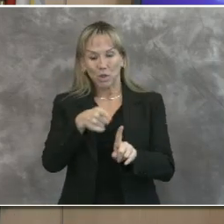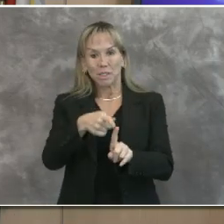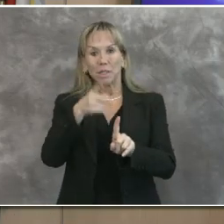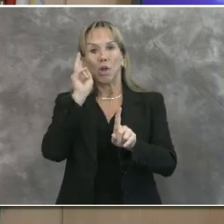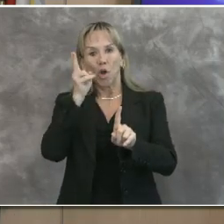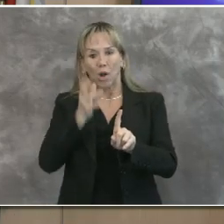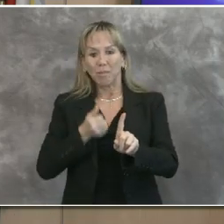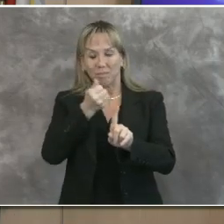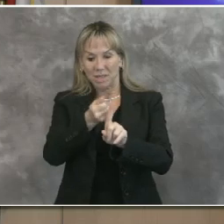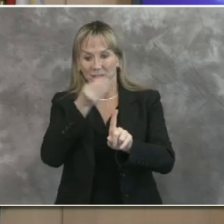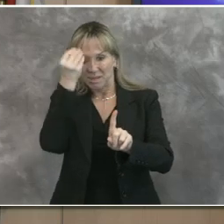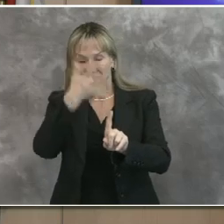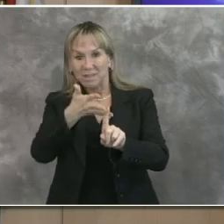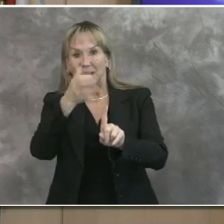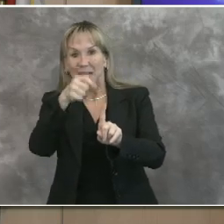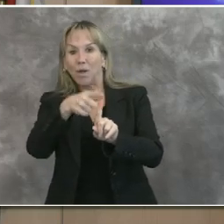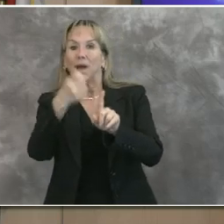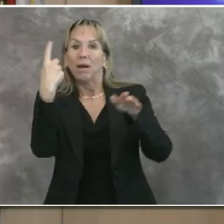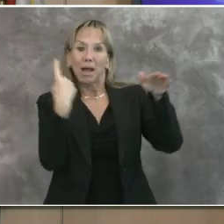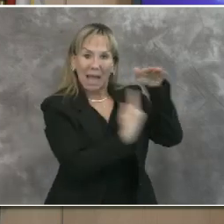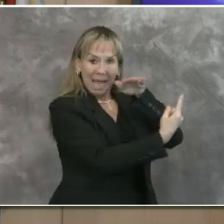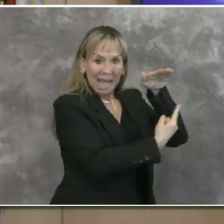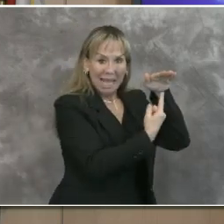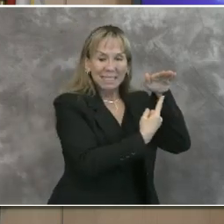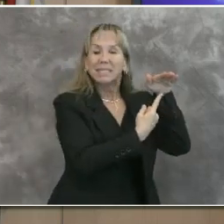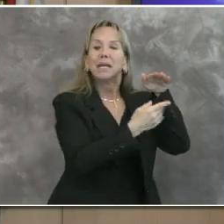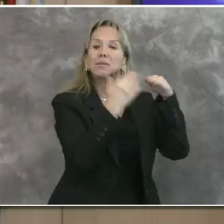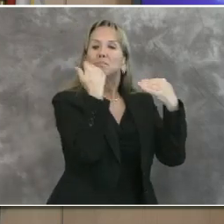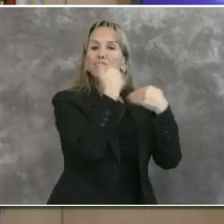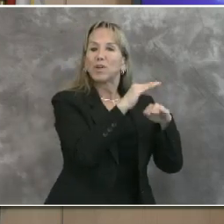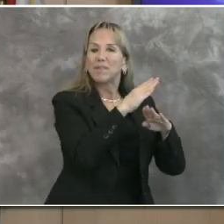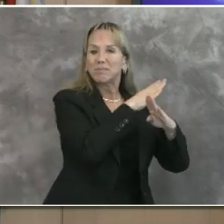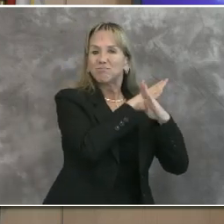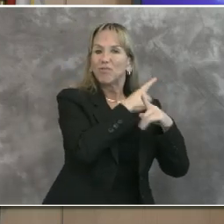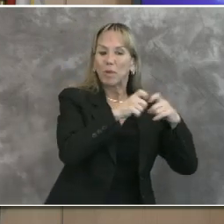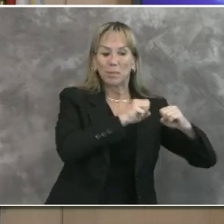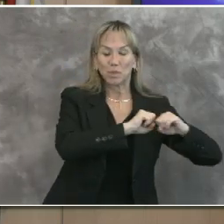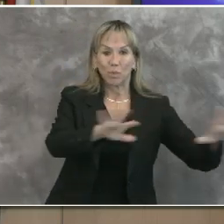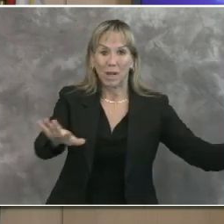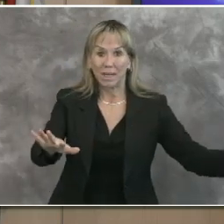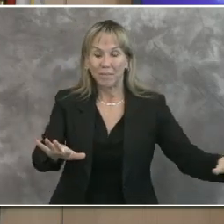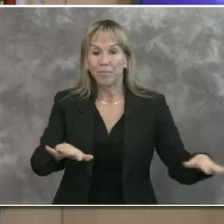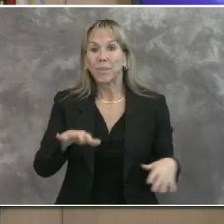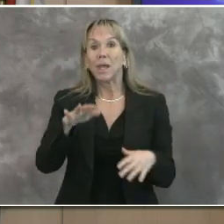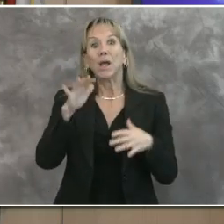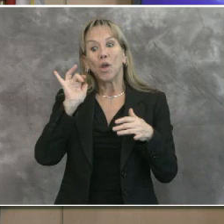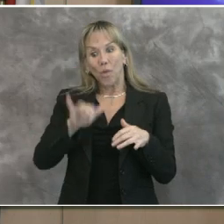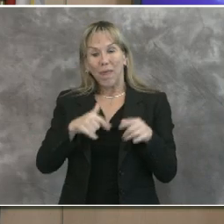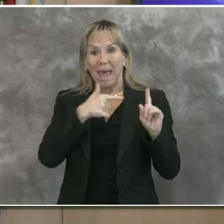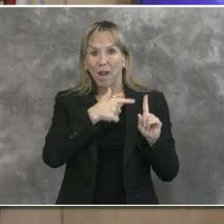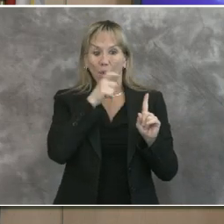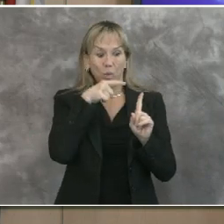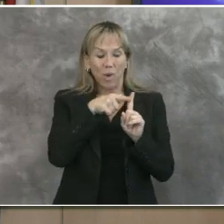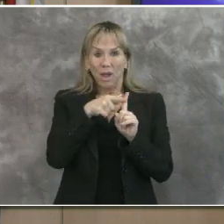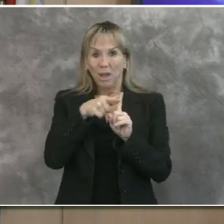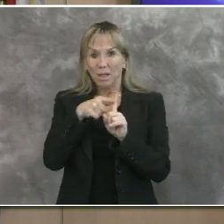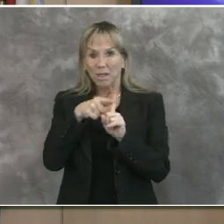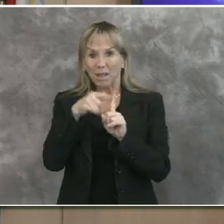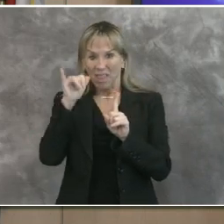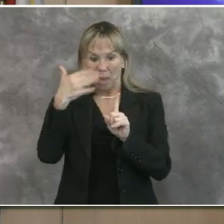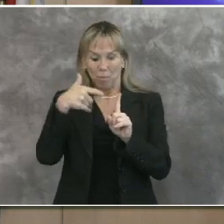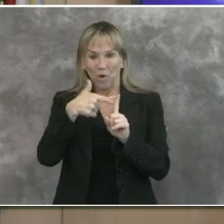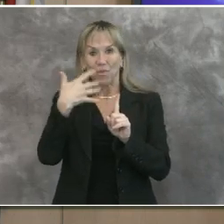they isolate, and it does not spread. Then very rapidly, we have to track down every person that person has been in contact